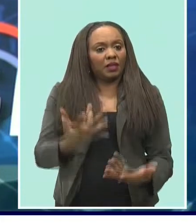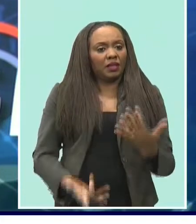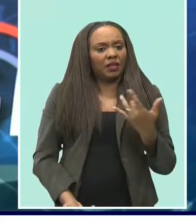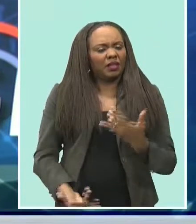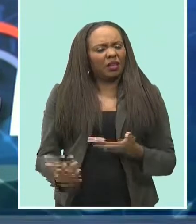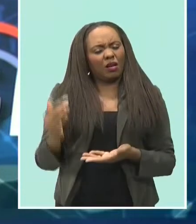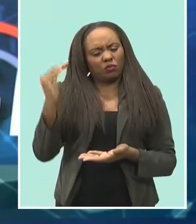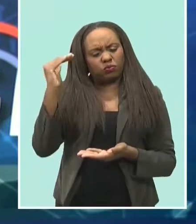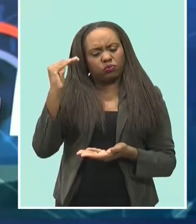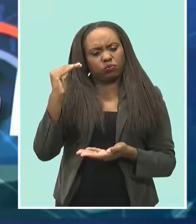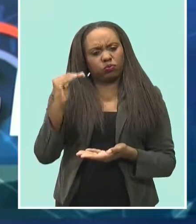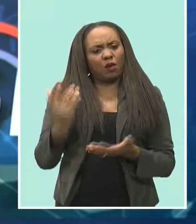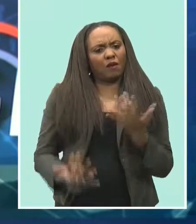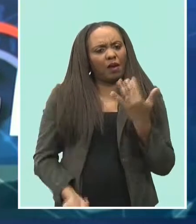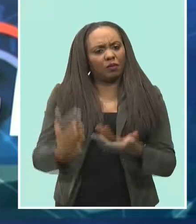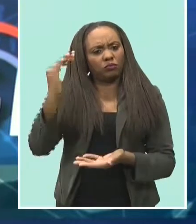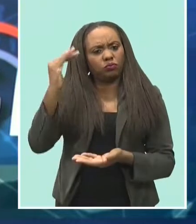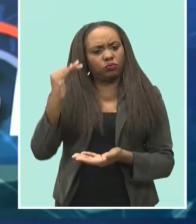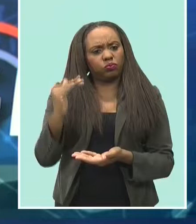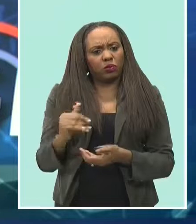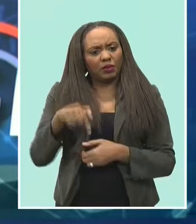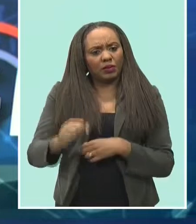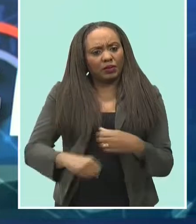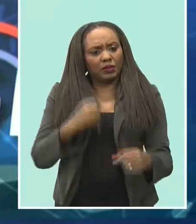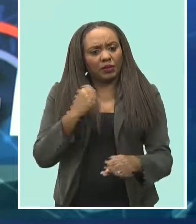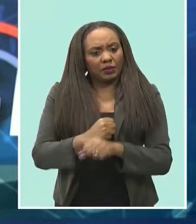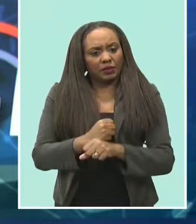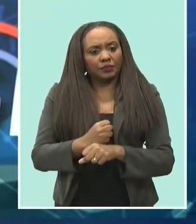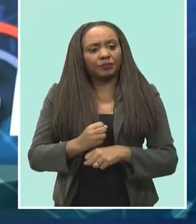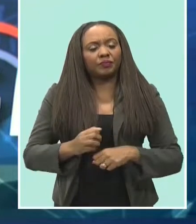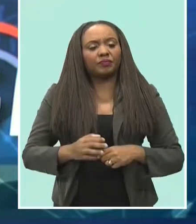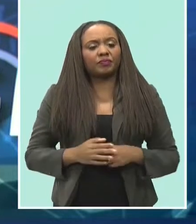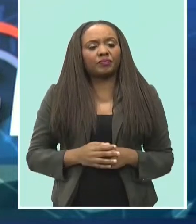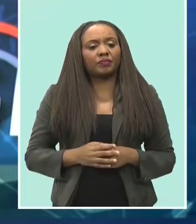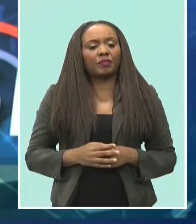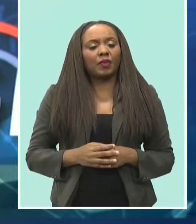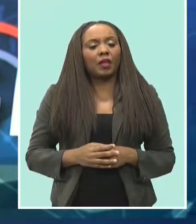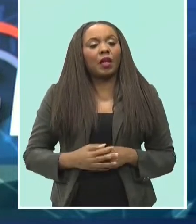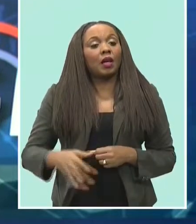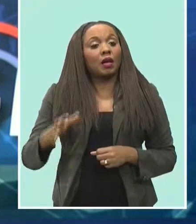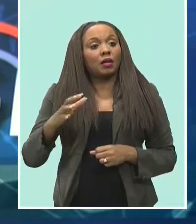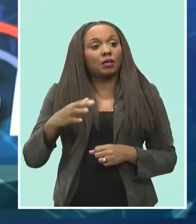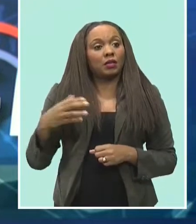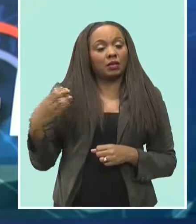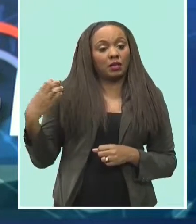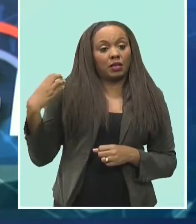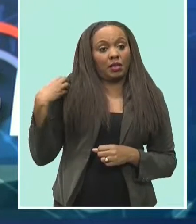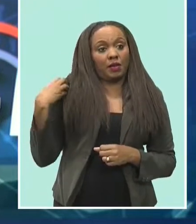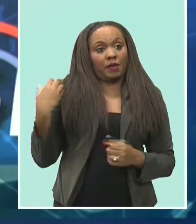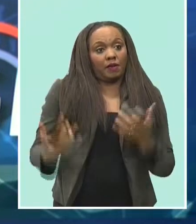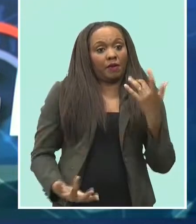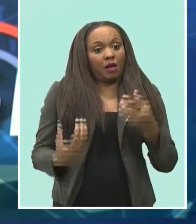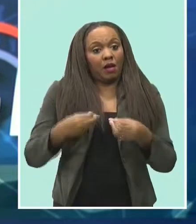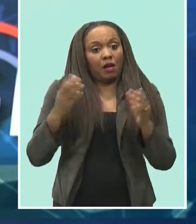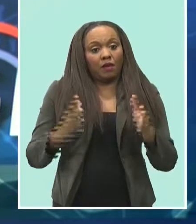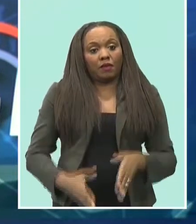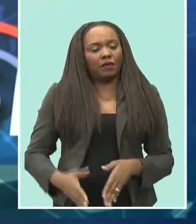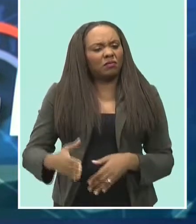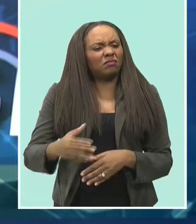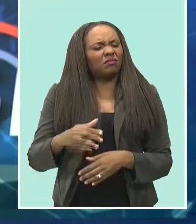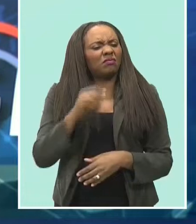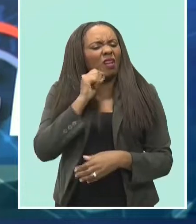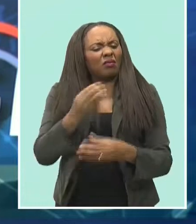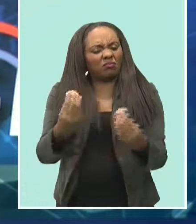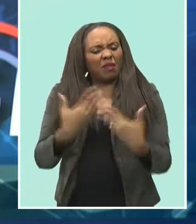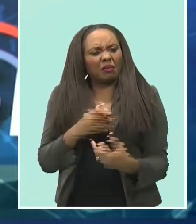most categories of fires for 2019, and Acting Chief Fire Officer Henderson Patrick has not provided exact